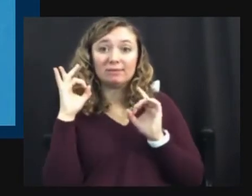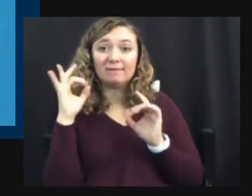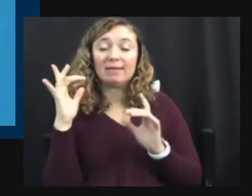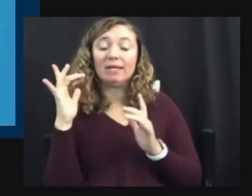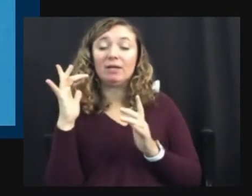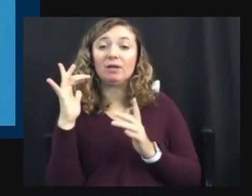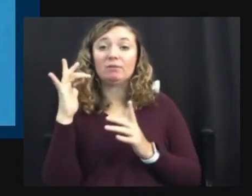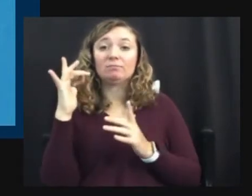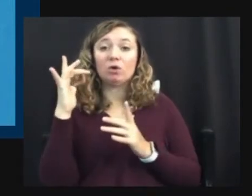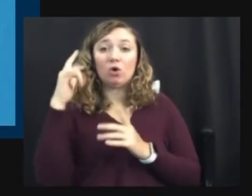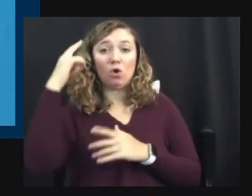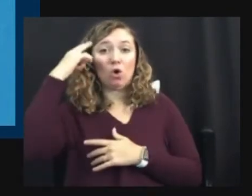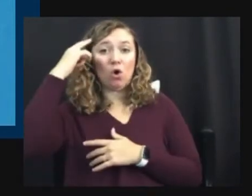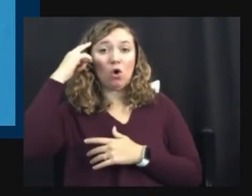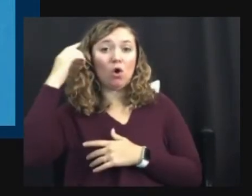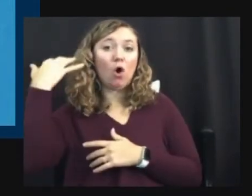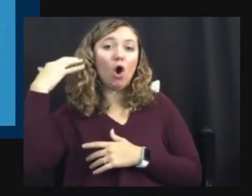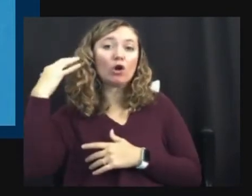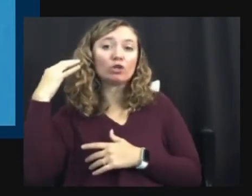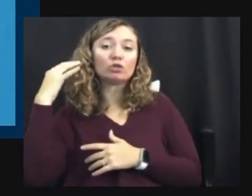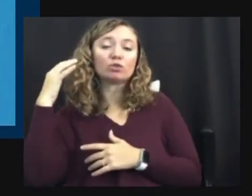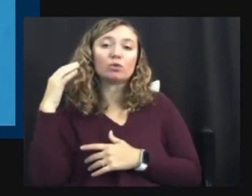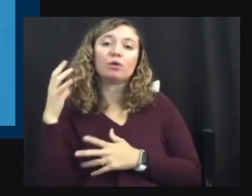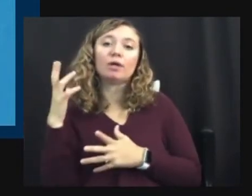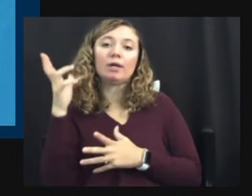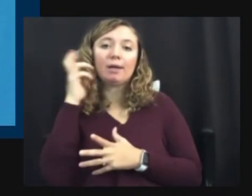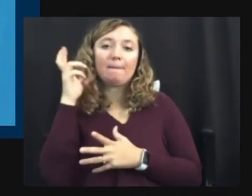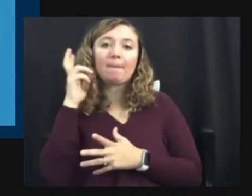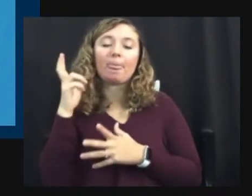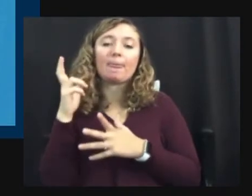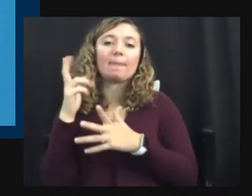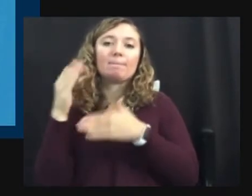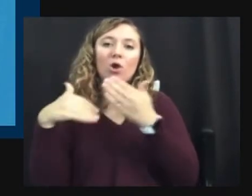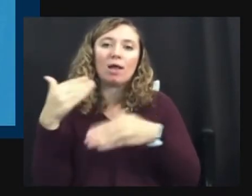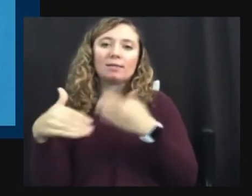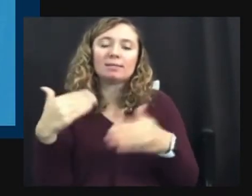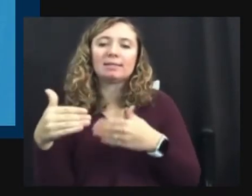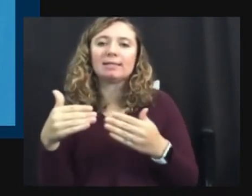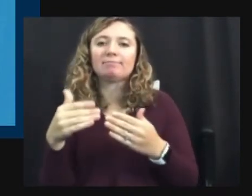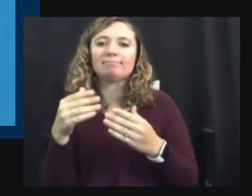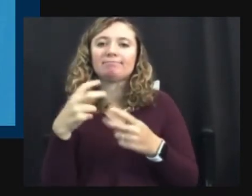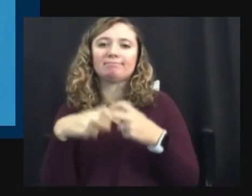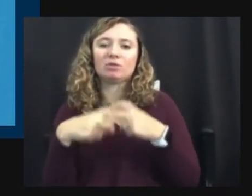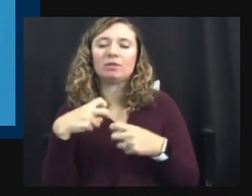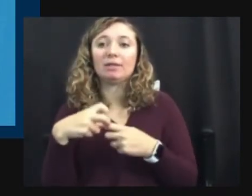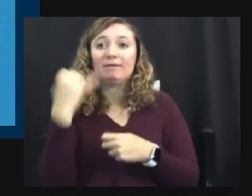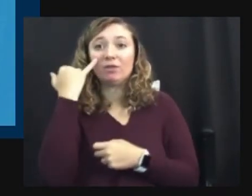And so when people are on Zoom and they're wearing a mask,